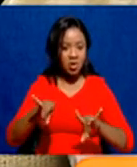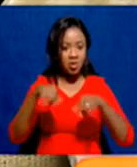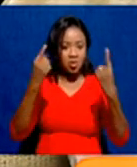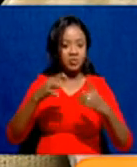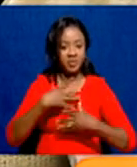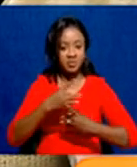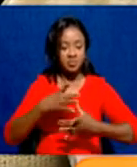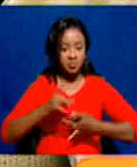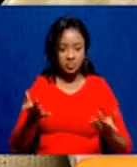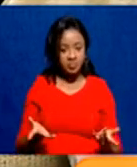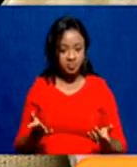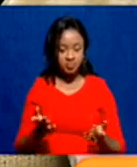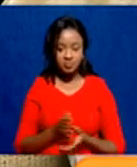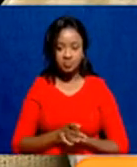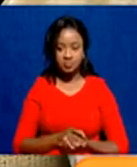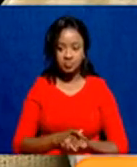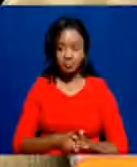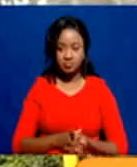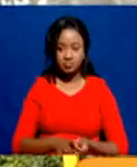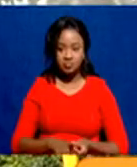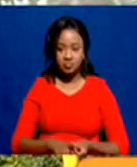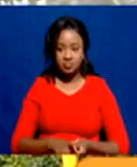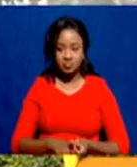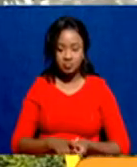as a clear case of conflict of interest.